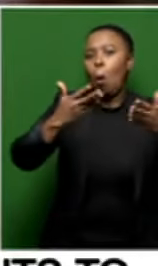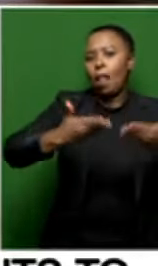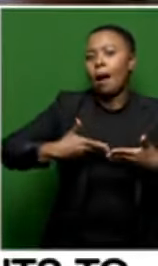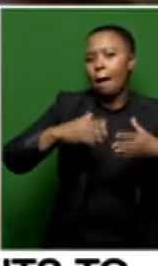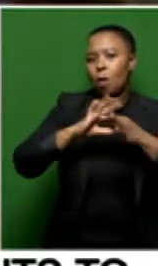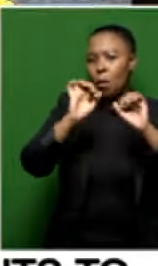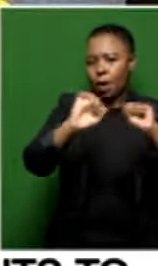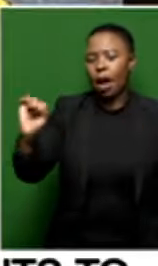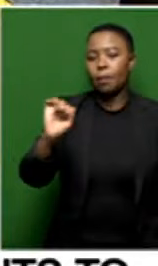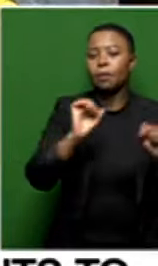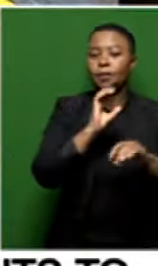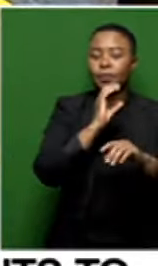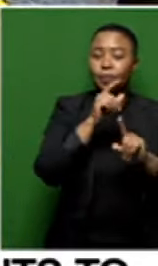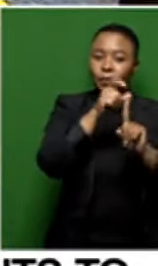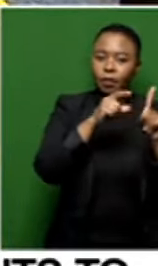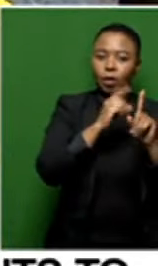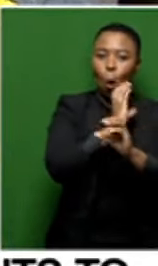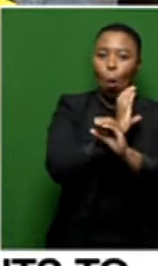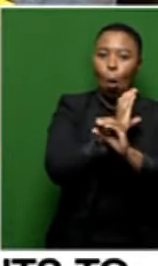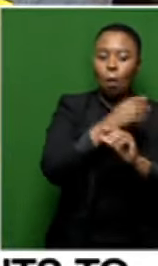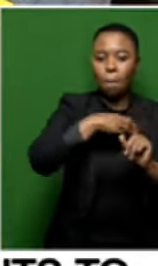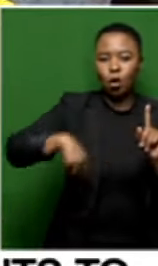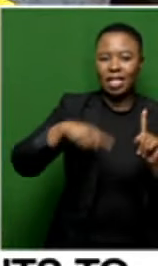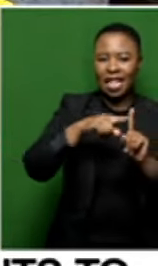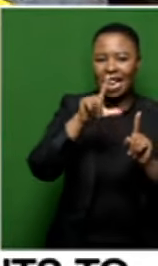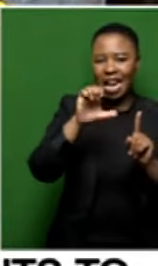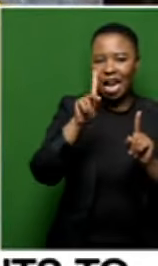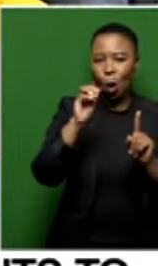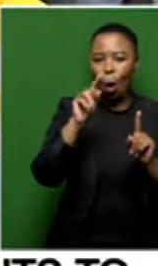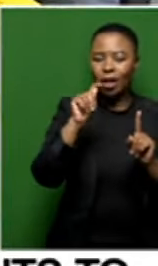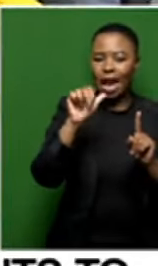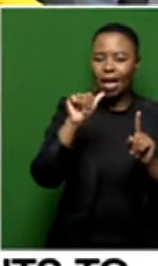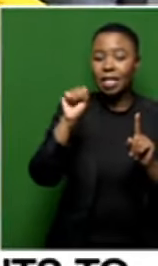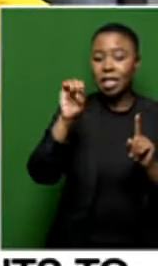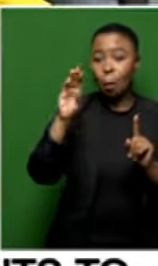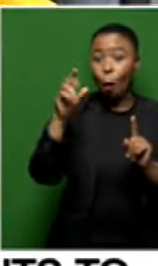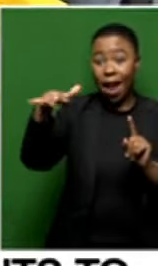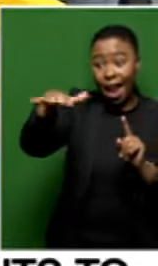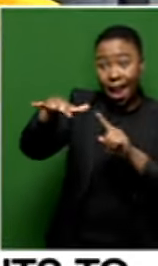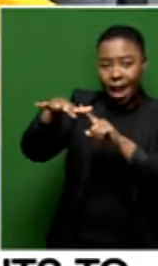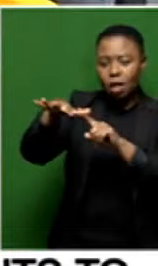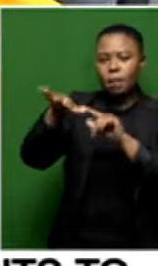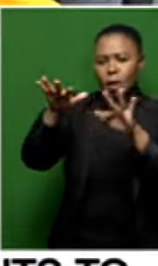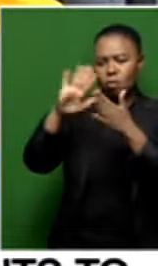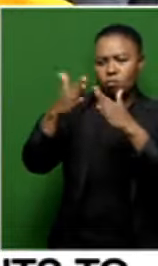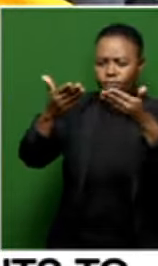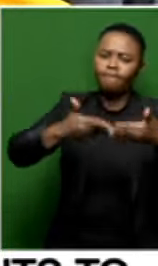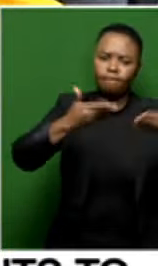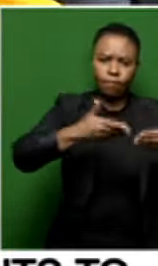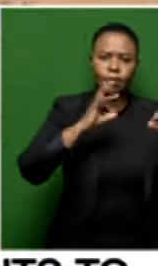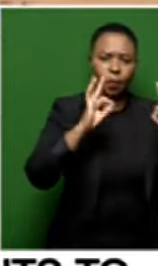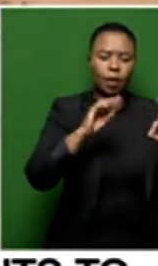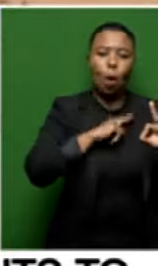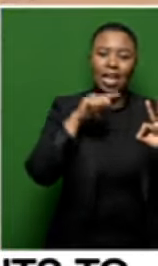President Musiwa Legota receiving a warm welcome from residents in Sebokeng. He's emphasized his commitment to tackle